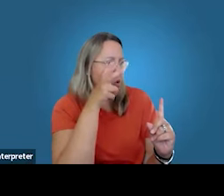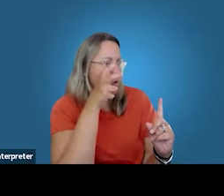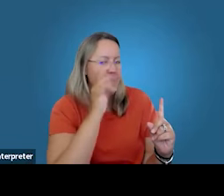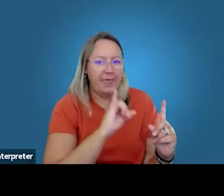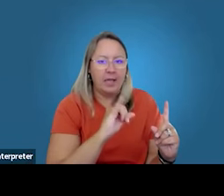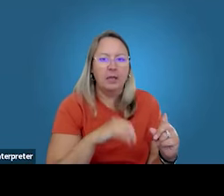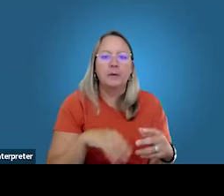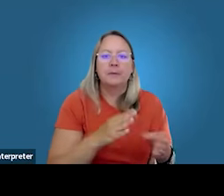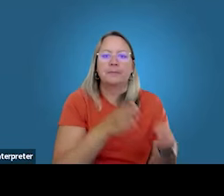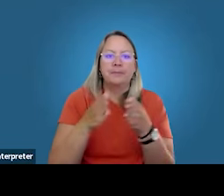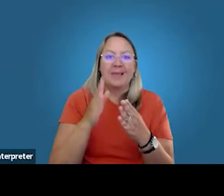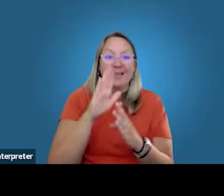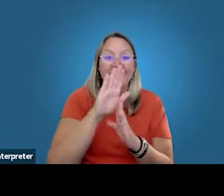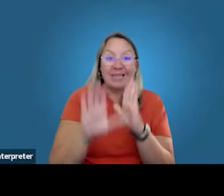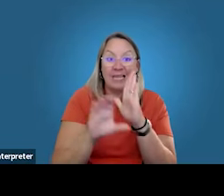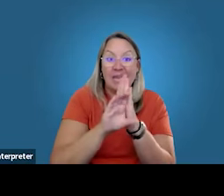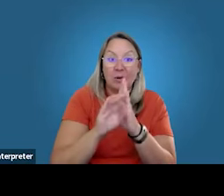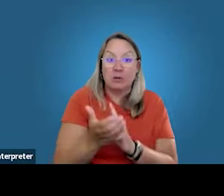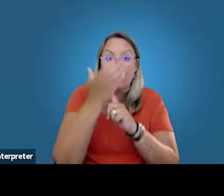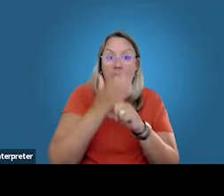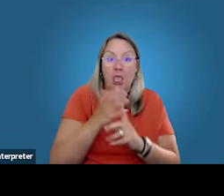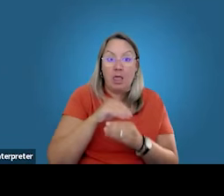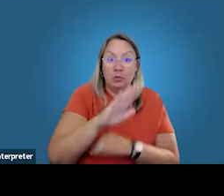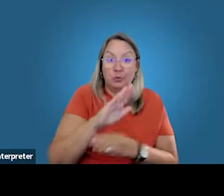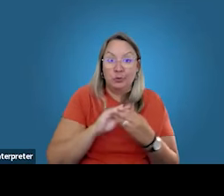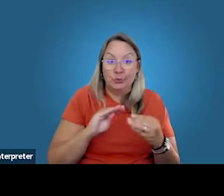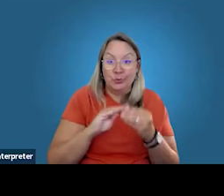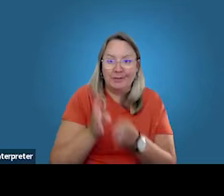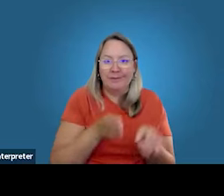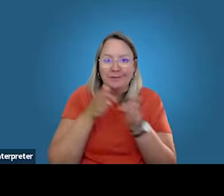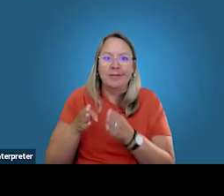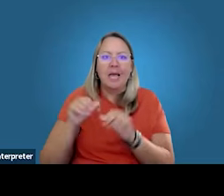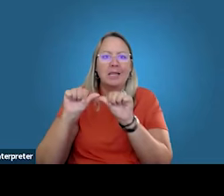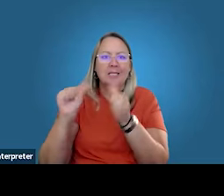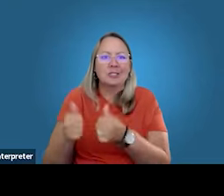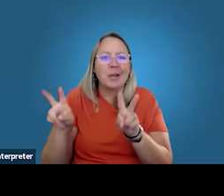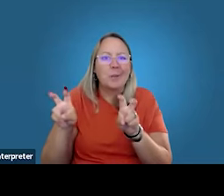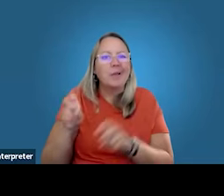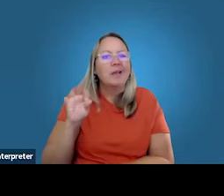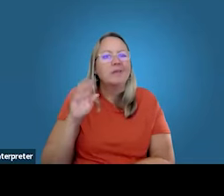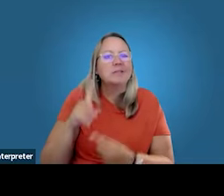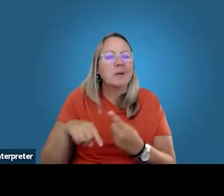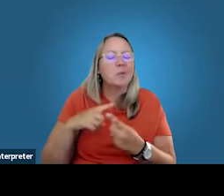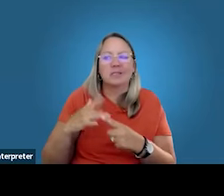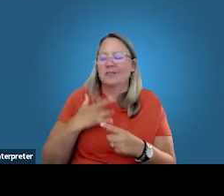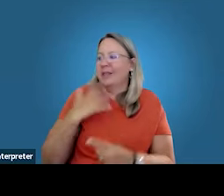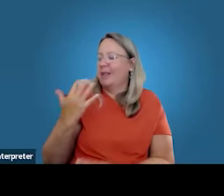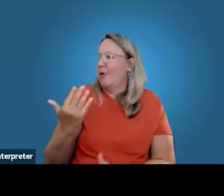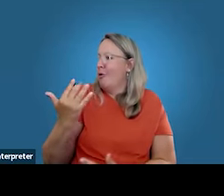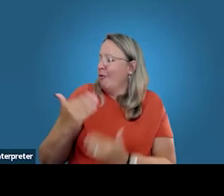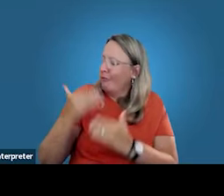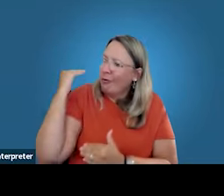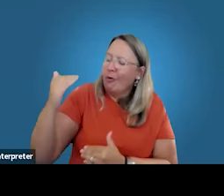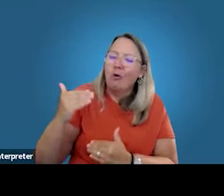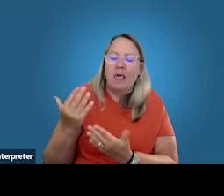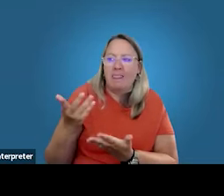role? How do you have a character in your storytelling? And the final one is shape. If someone is overloaded and they want to